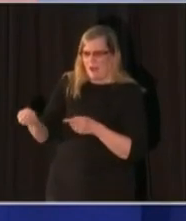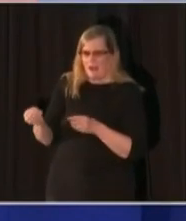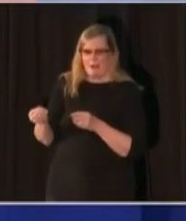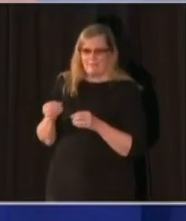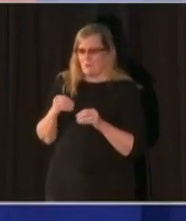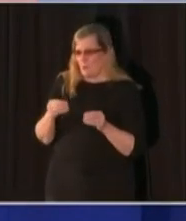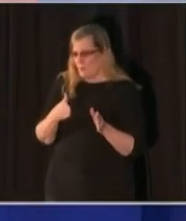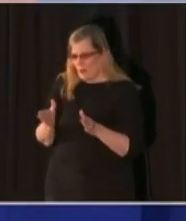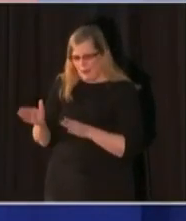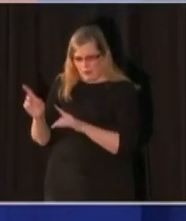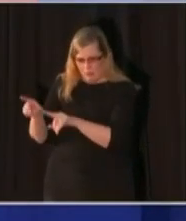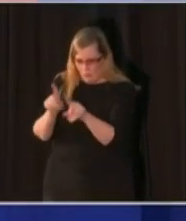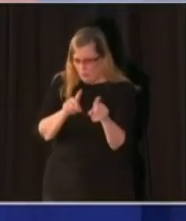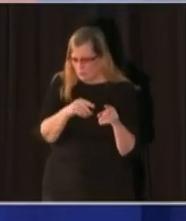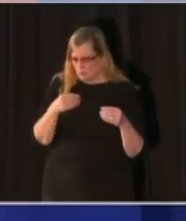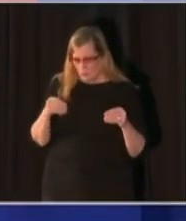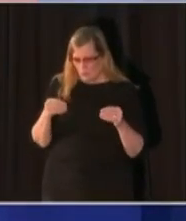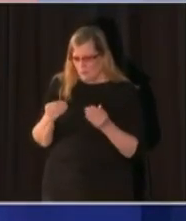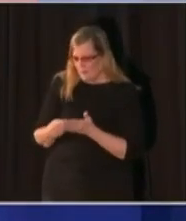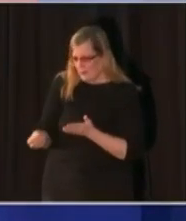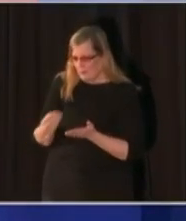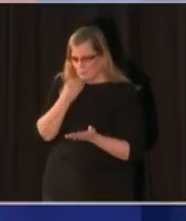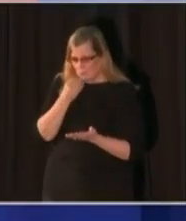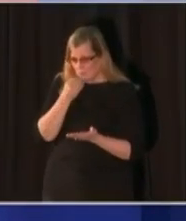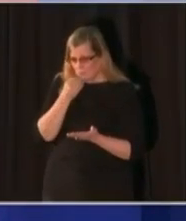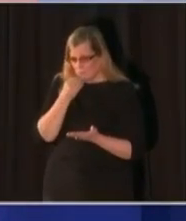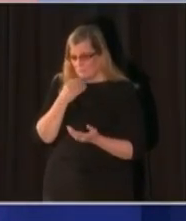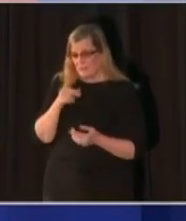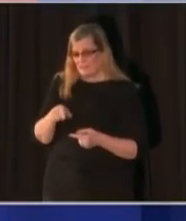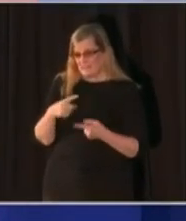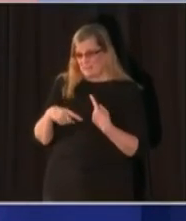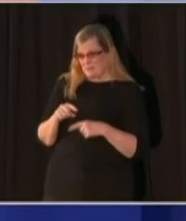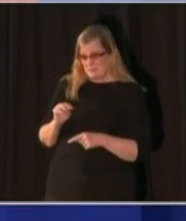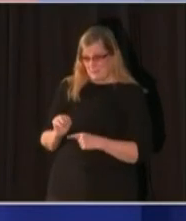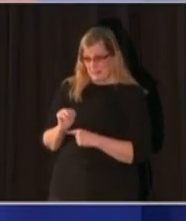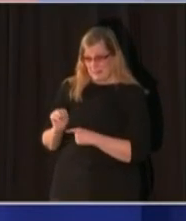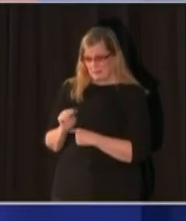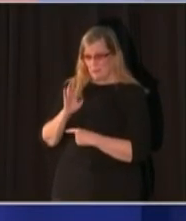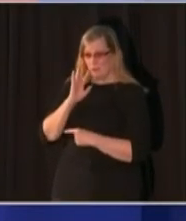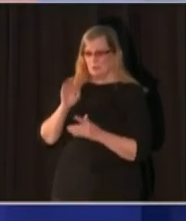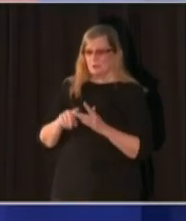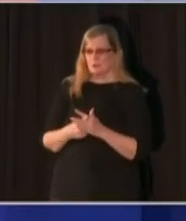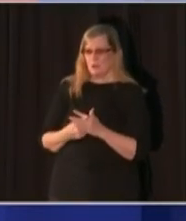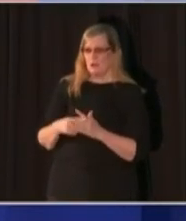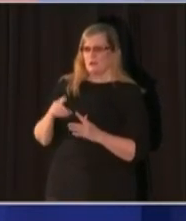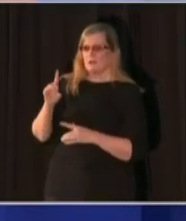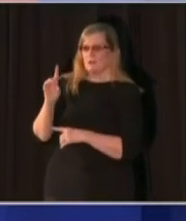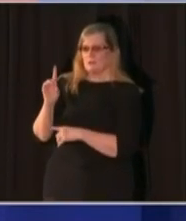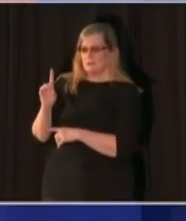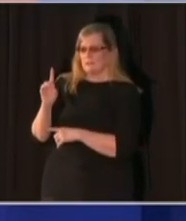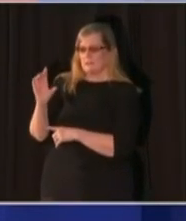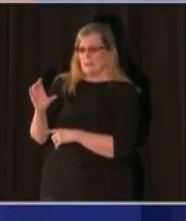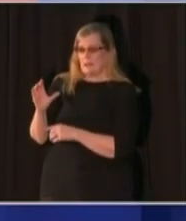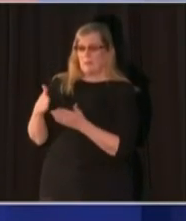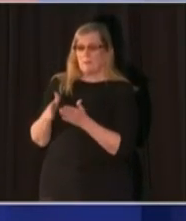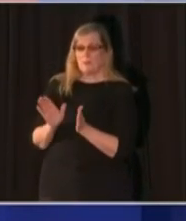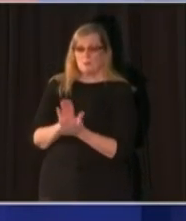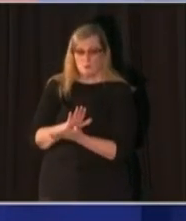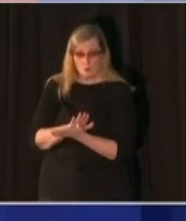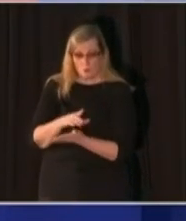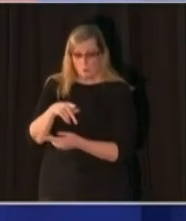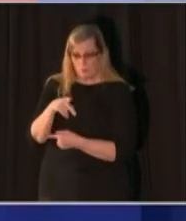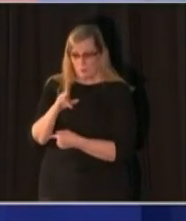Monday, we are also launching DCPS grocery sites. At 10 schools, we are working